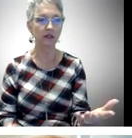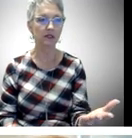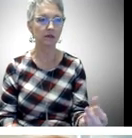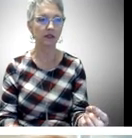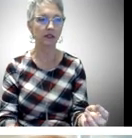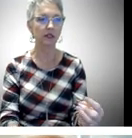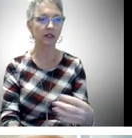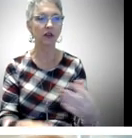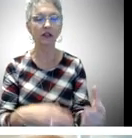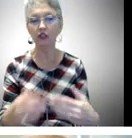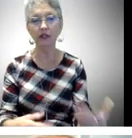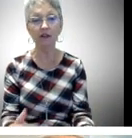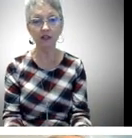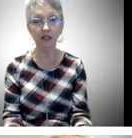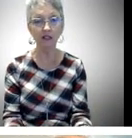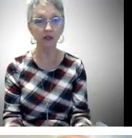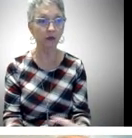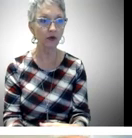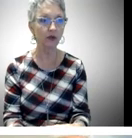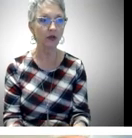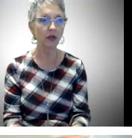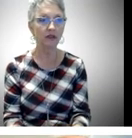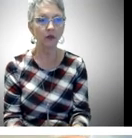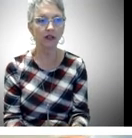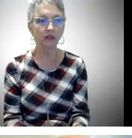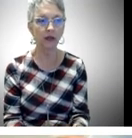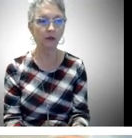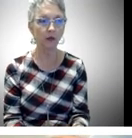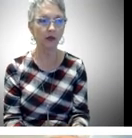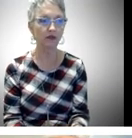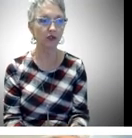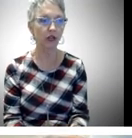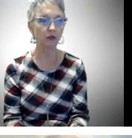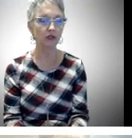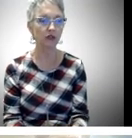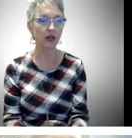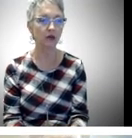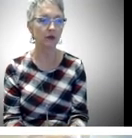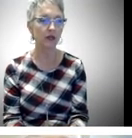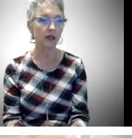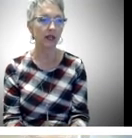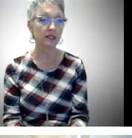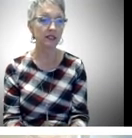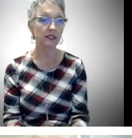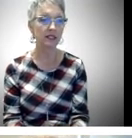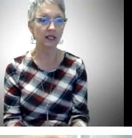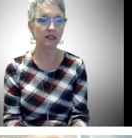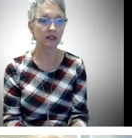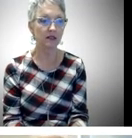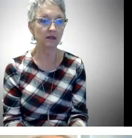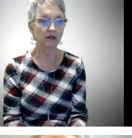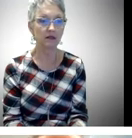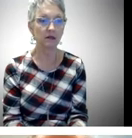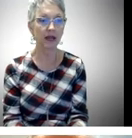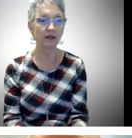has a mental disability is already doing everything as a supporter, then why do the paperwork? If the child wants your help and assistance, it